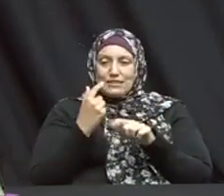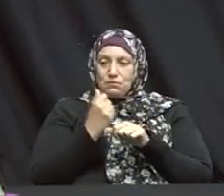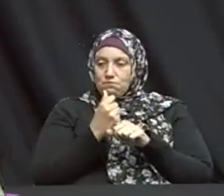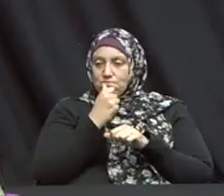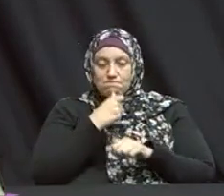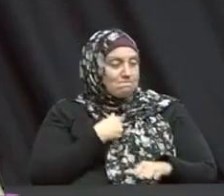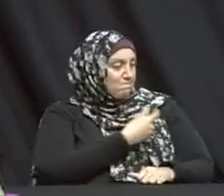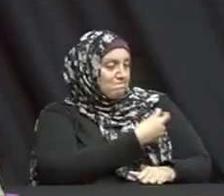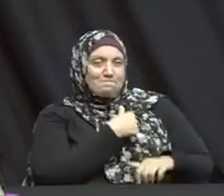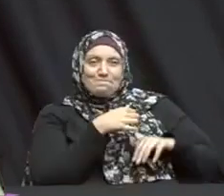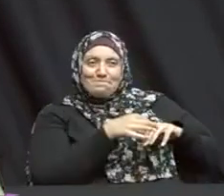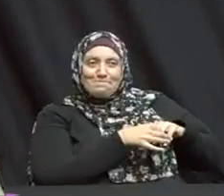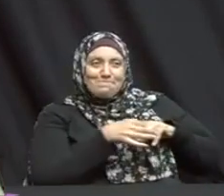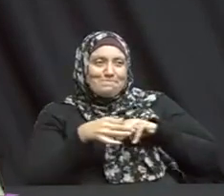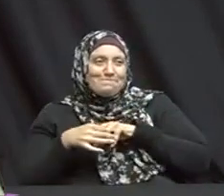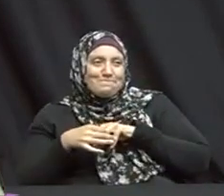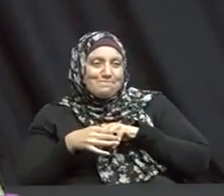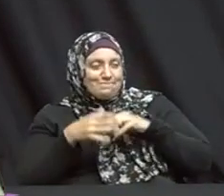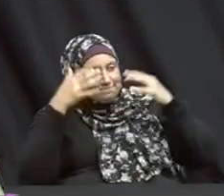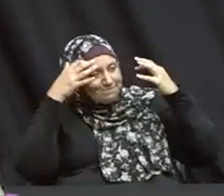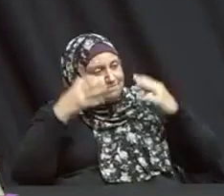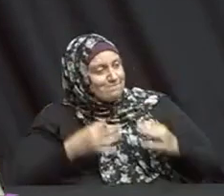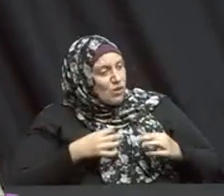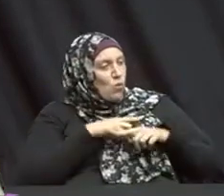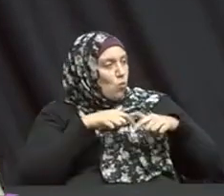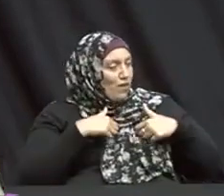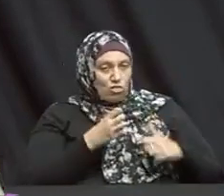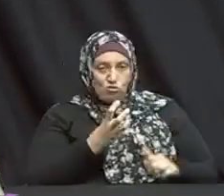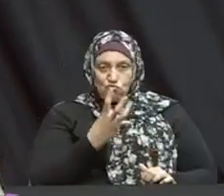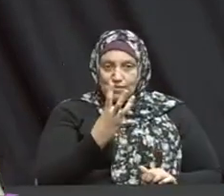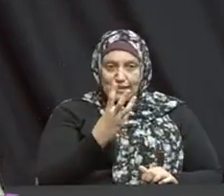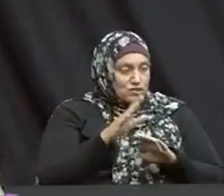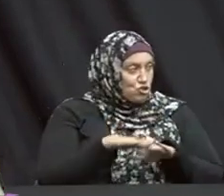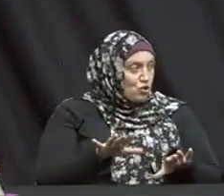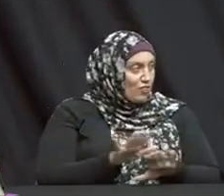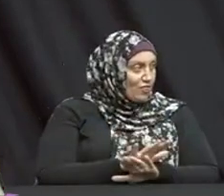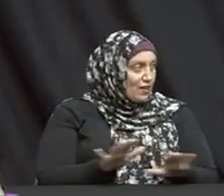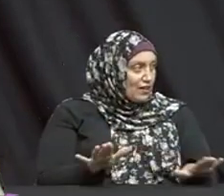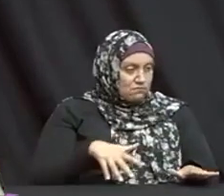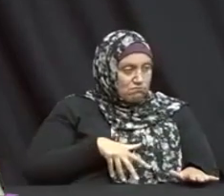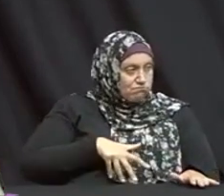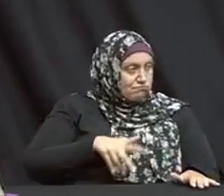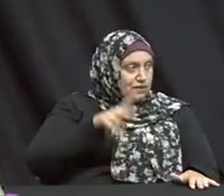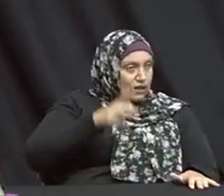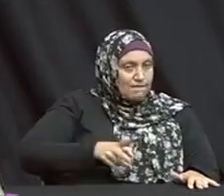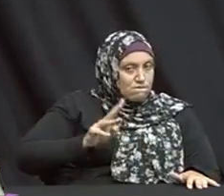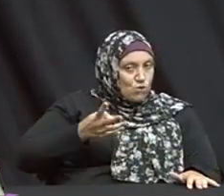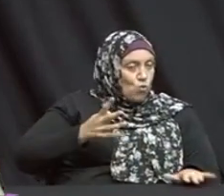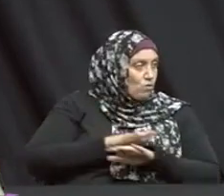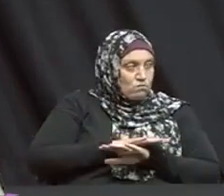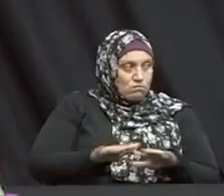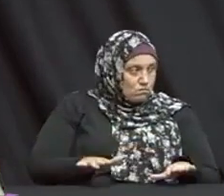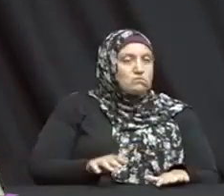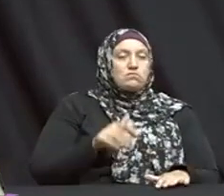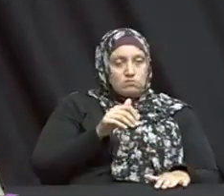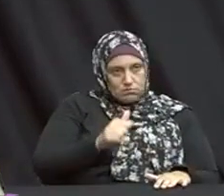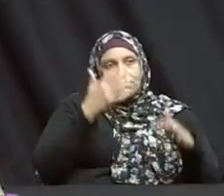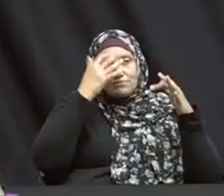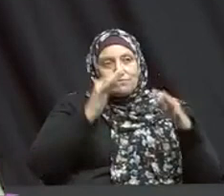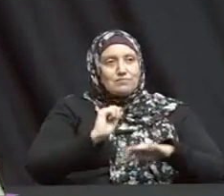have decided, we've had three children, we're not going to have any more, this is the family. In that case, they can set up a trust